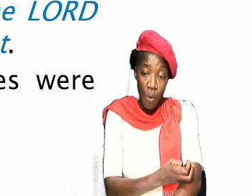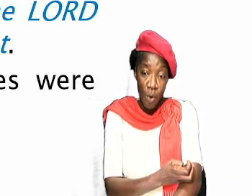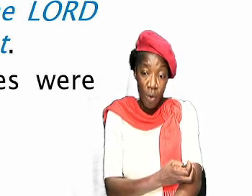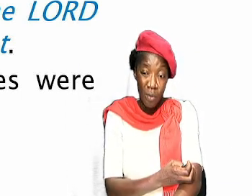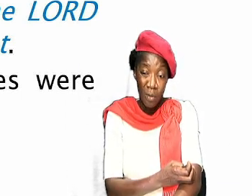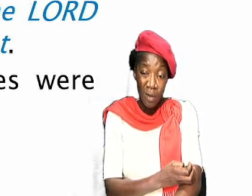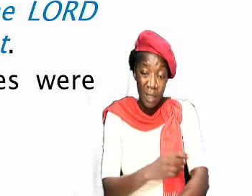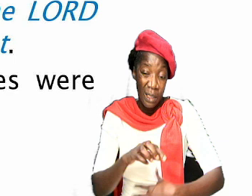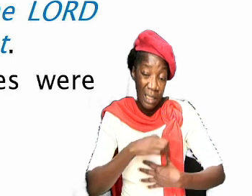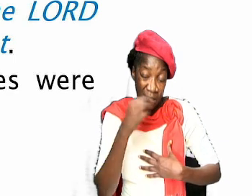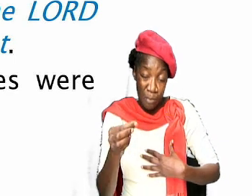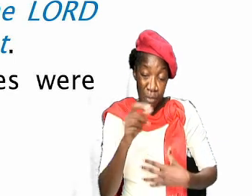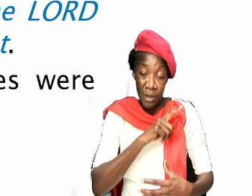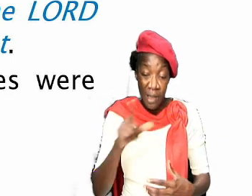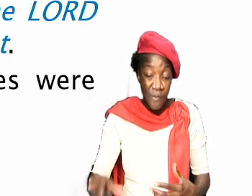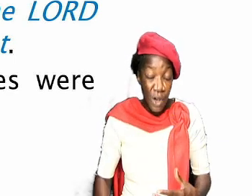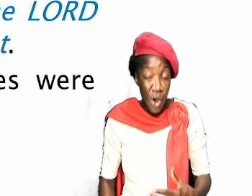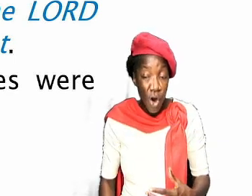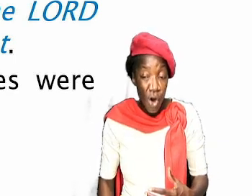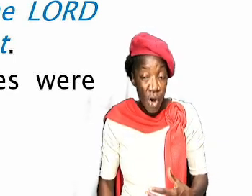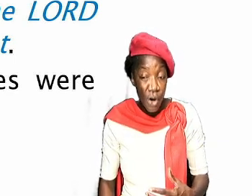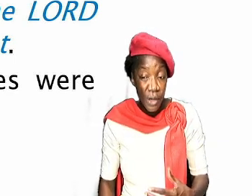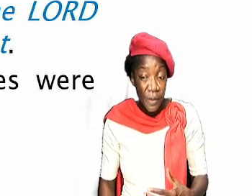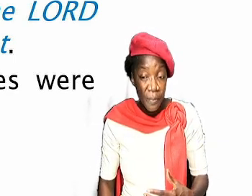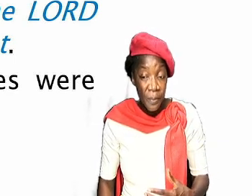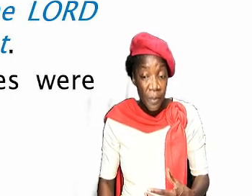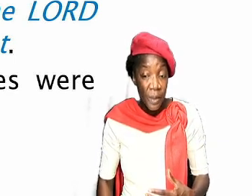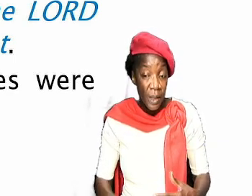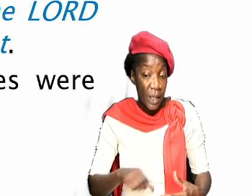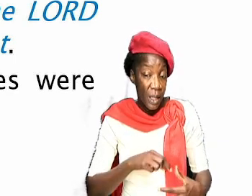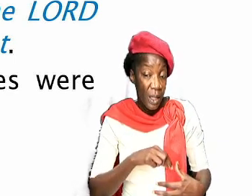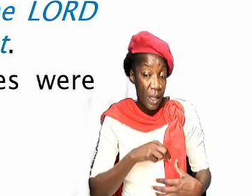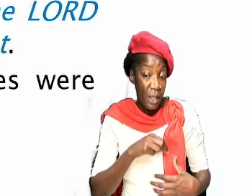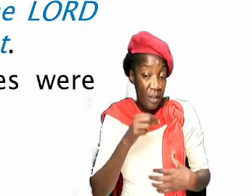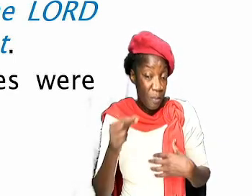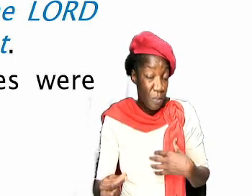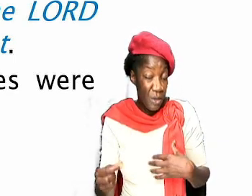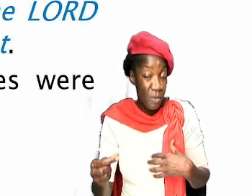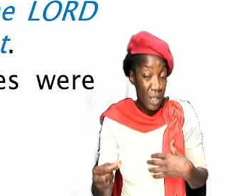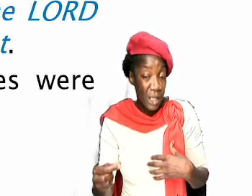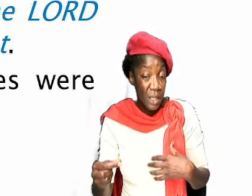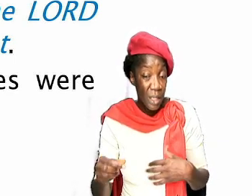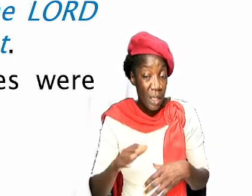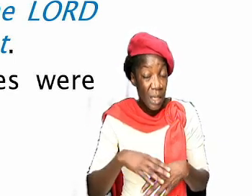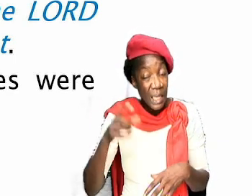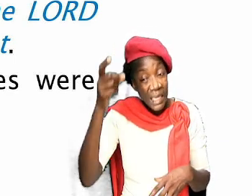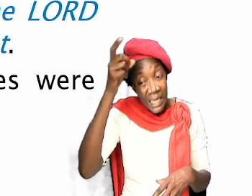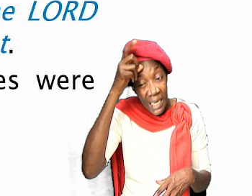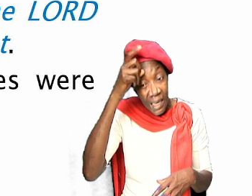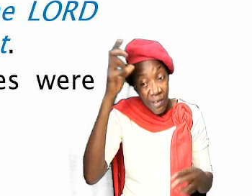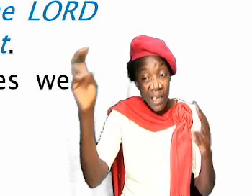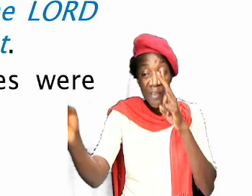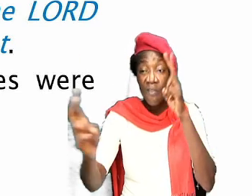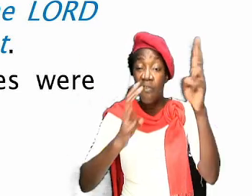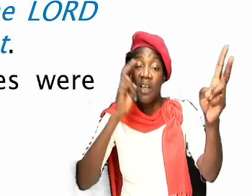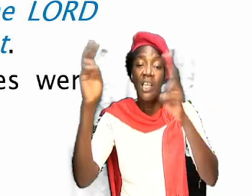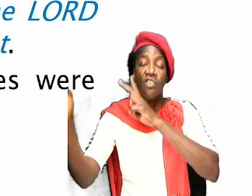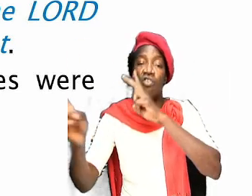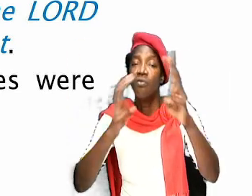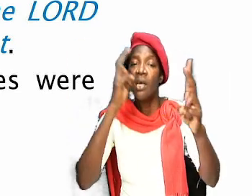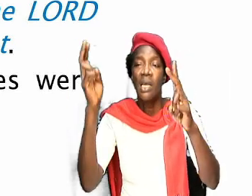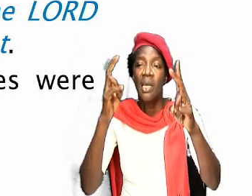And it was because the Spirit of God was upon David why he was victorious. But David